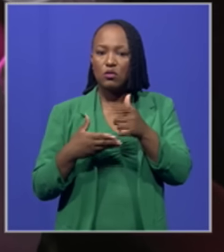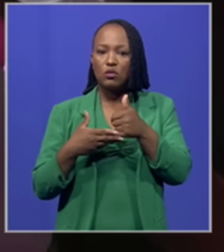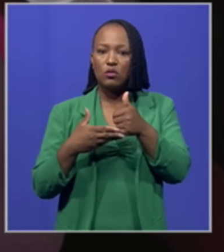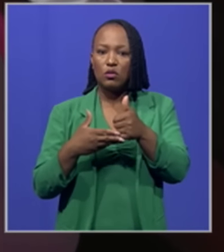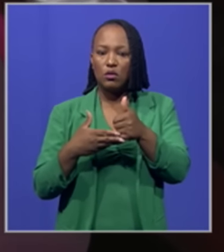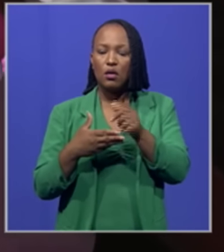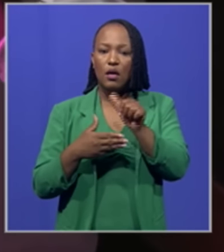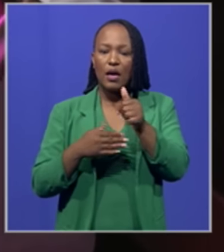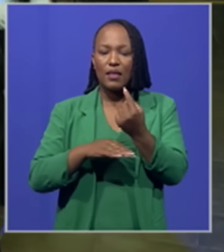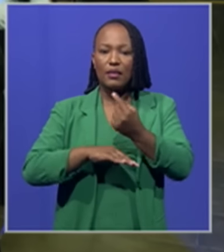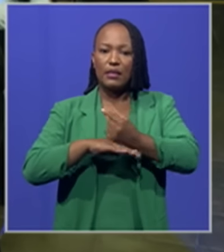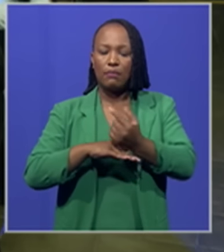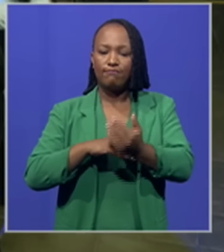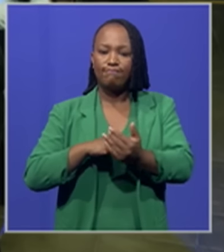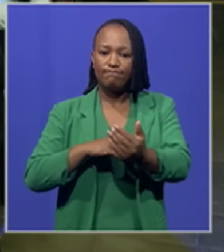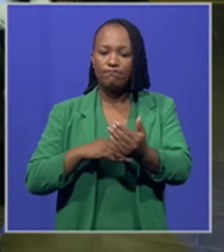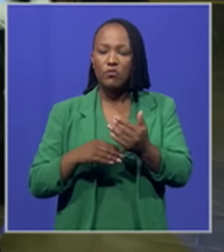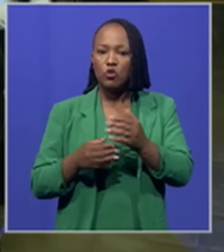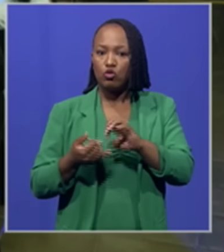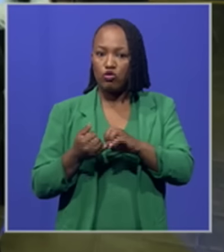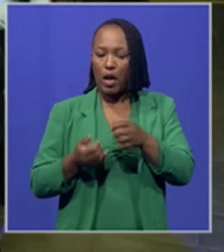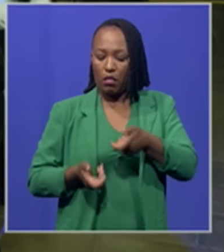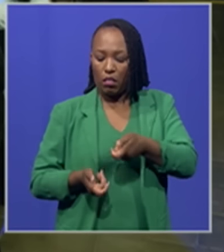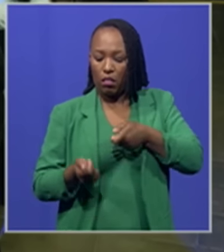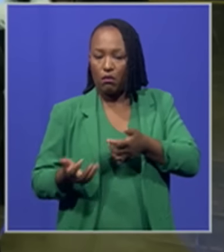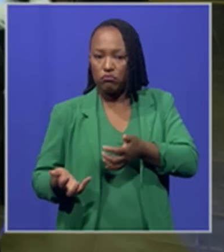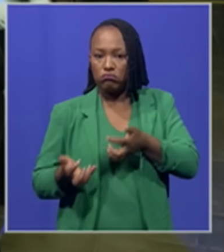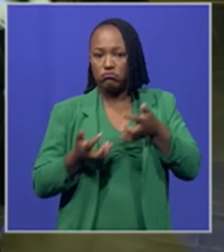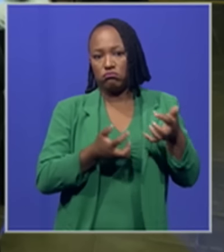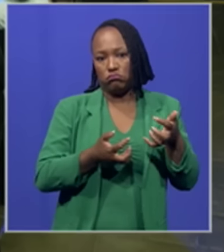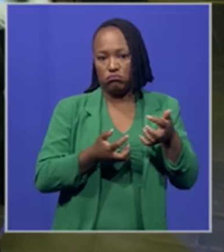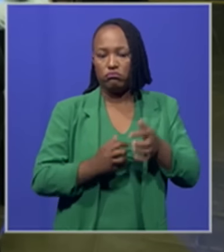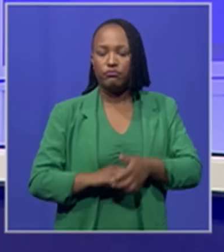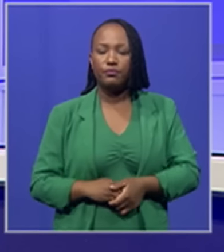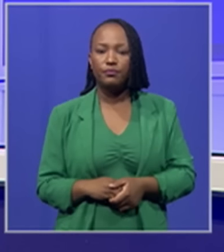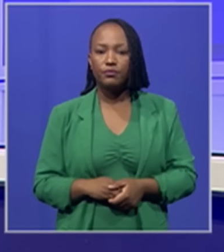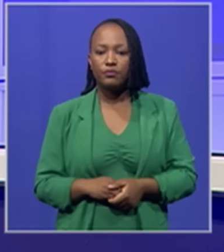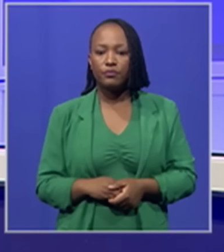malatsi a mangwe a le mmalwa go bantsha.